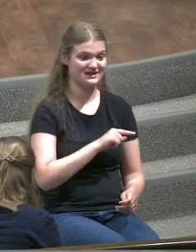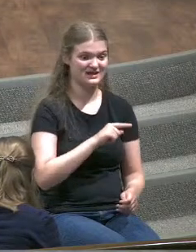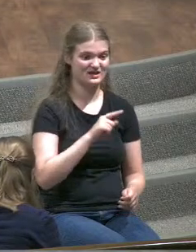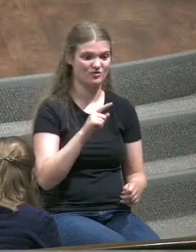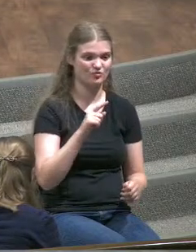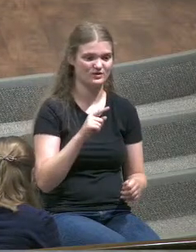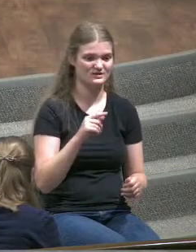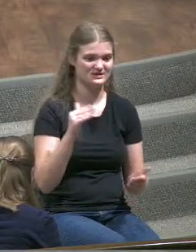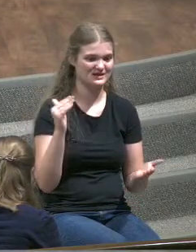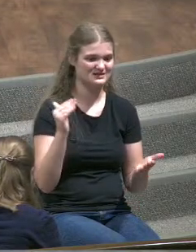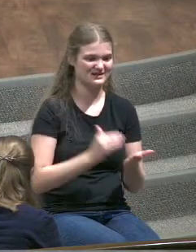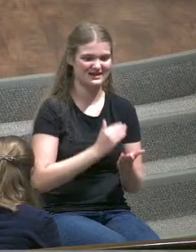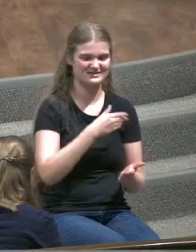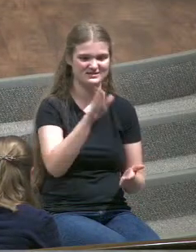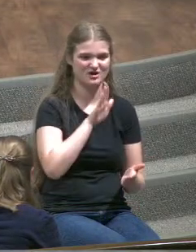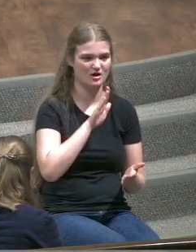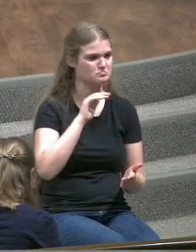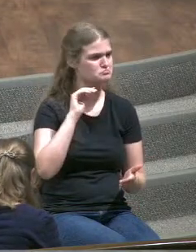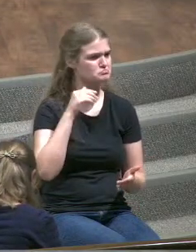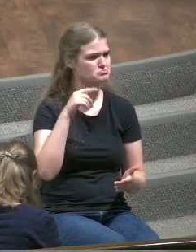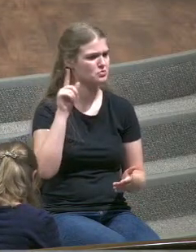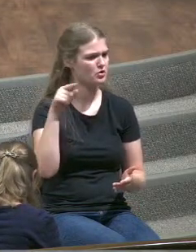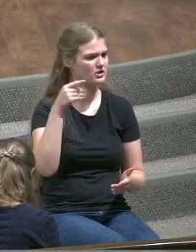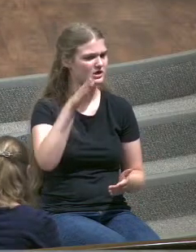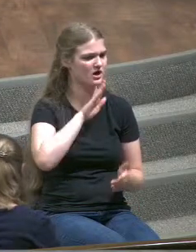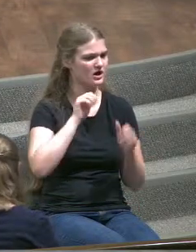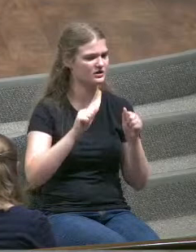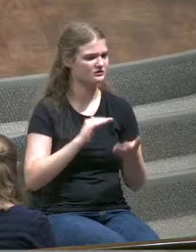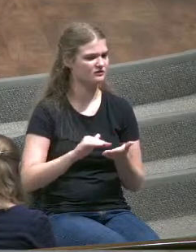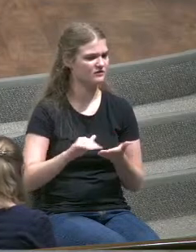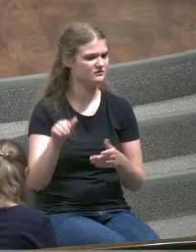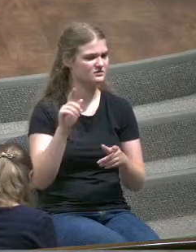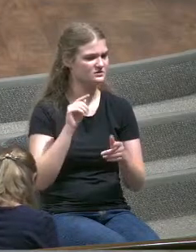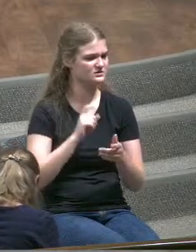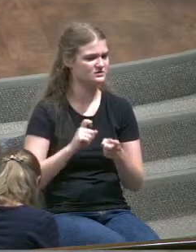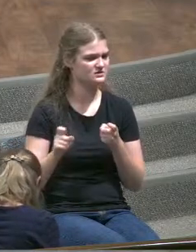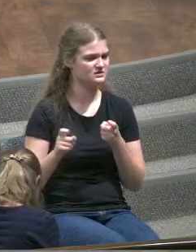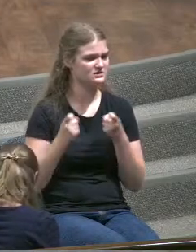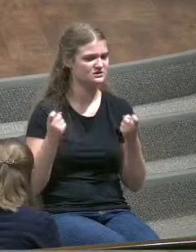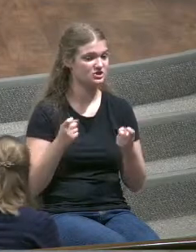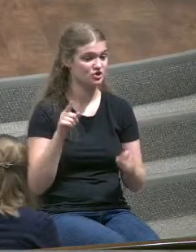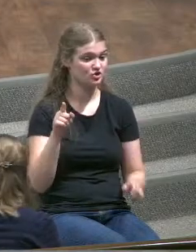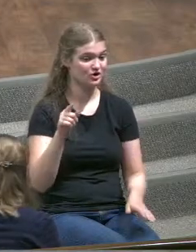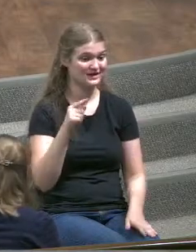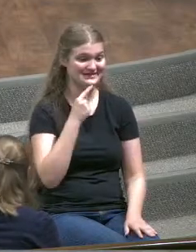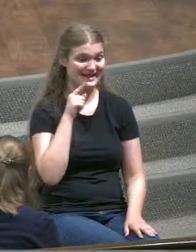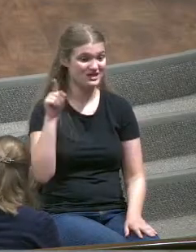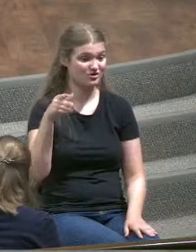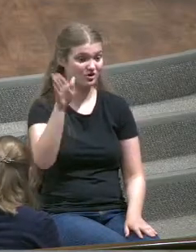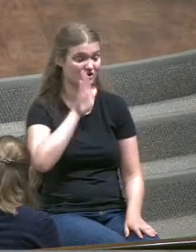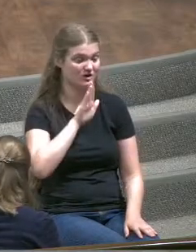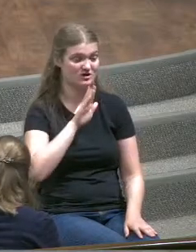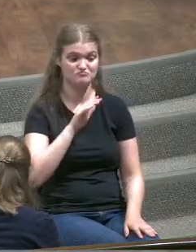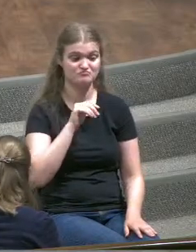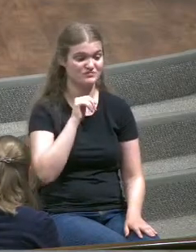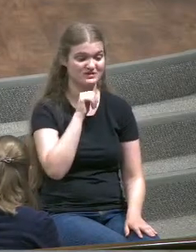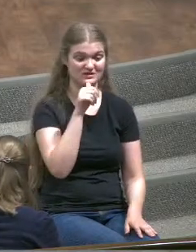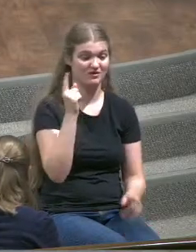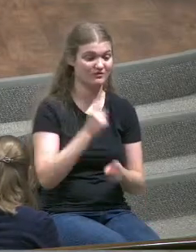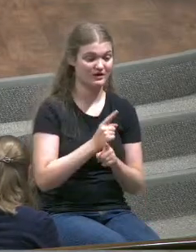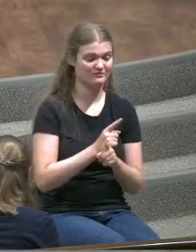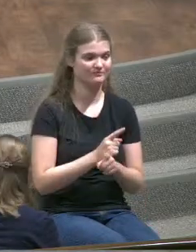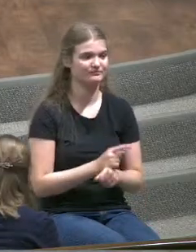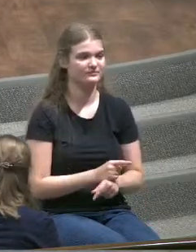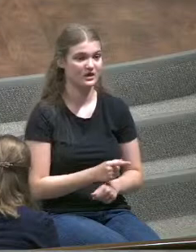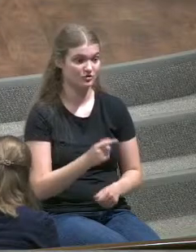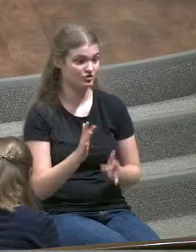because only God can forgive sins. You are putting yourself in the place of God. That makes you a blasphemer.